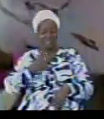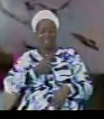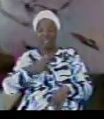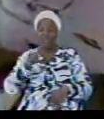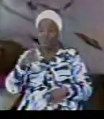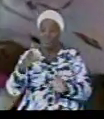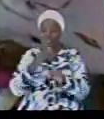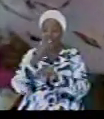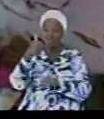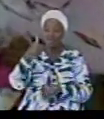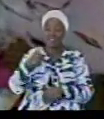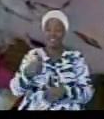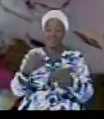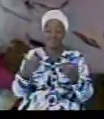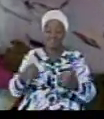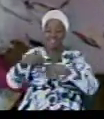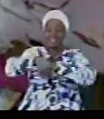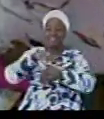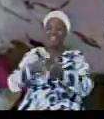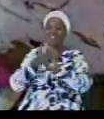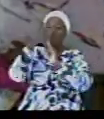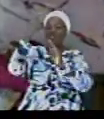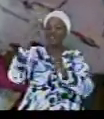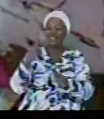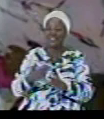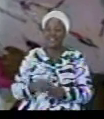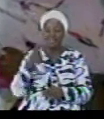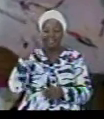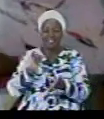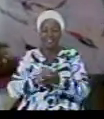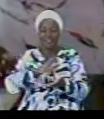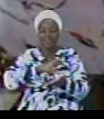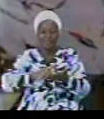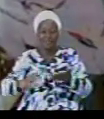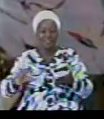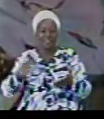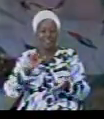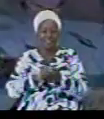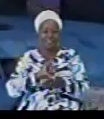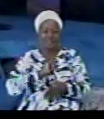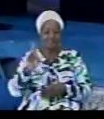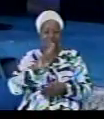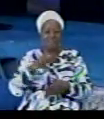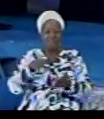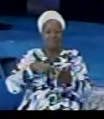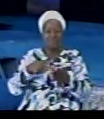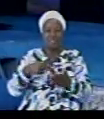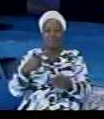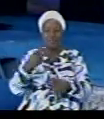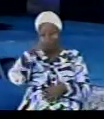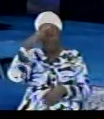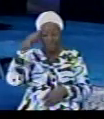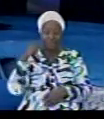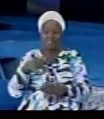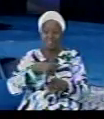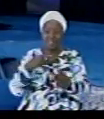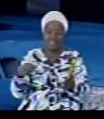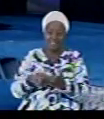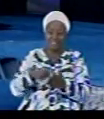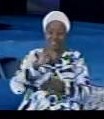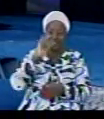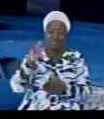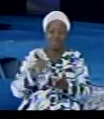yourself tonight. Look at that verse I was reading, because this is your